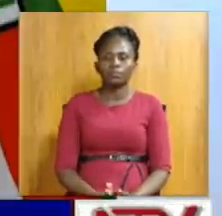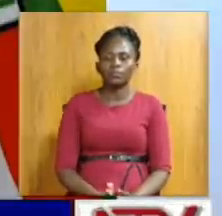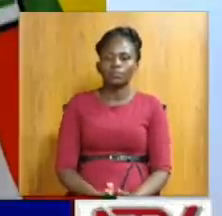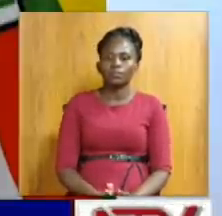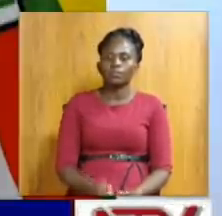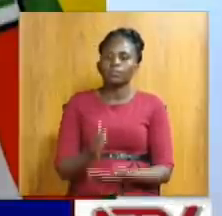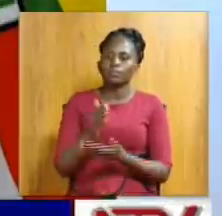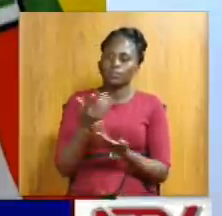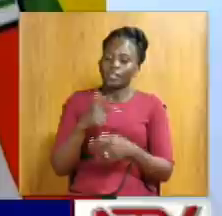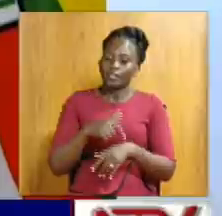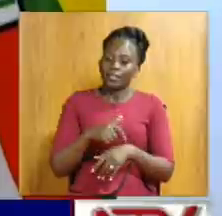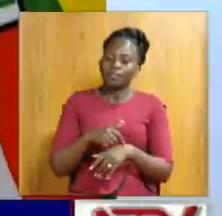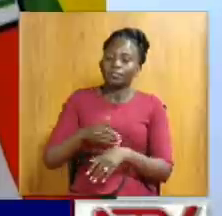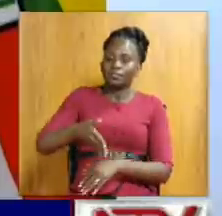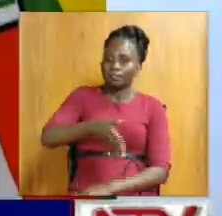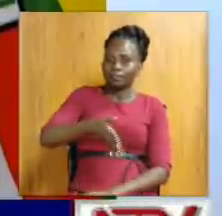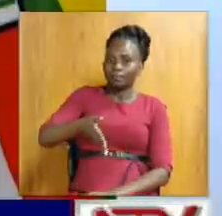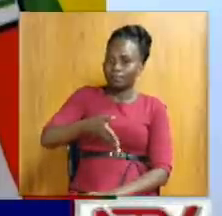The Sawa Mukaga, Wichiro,